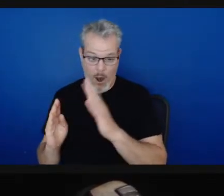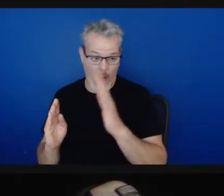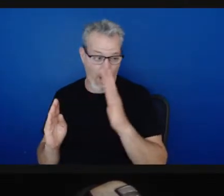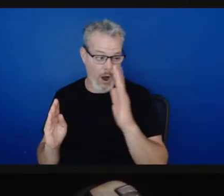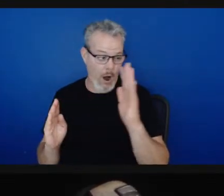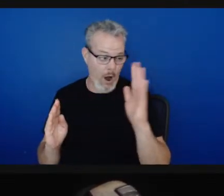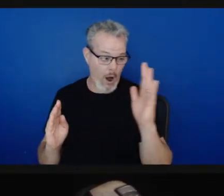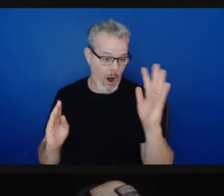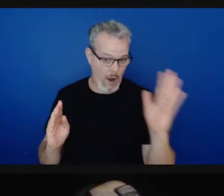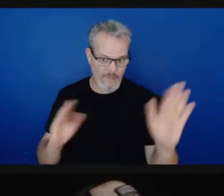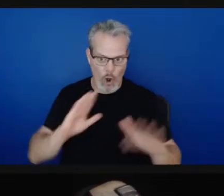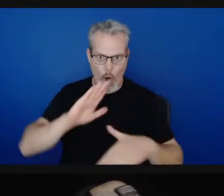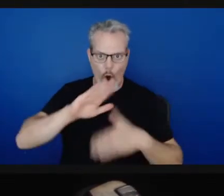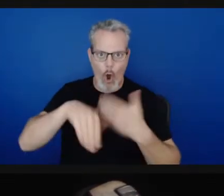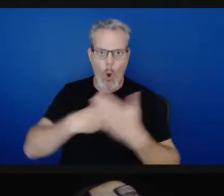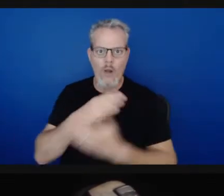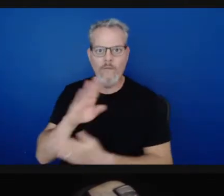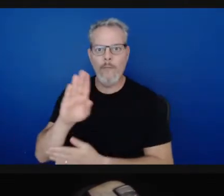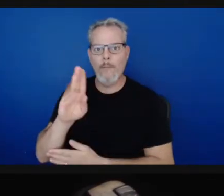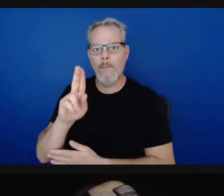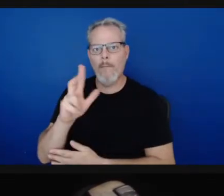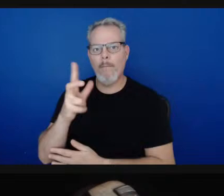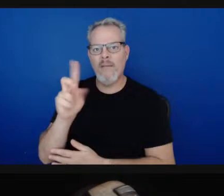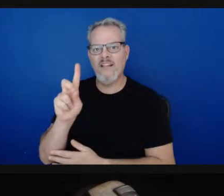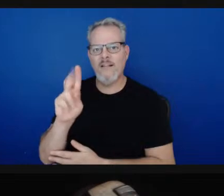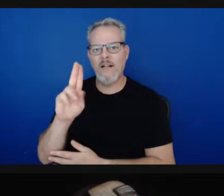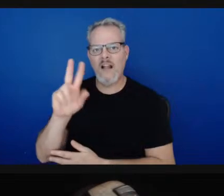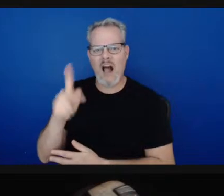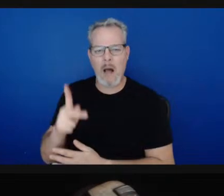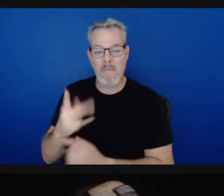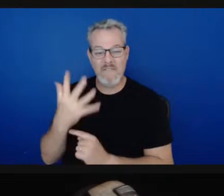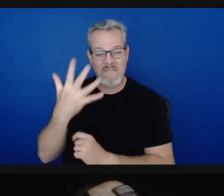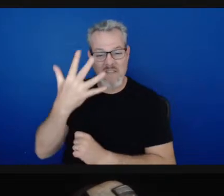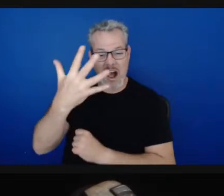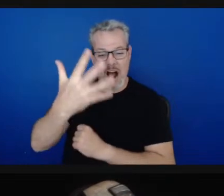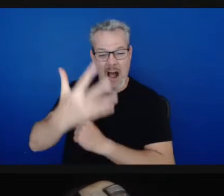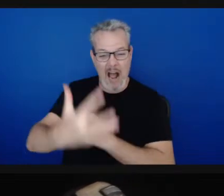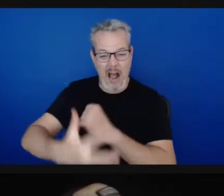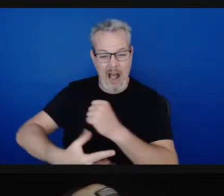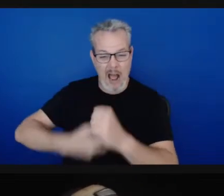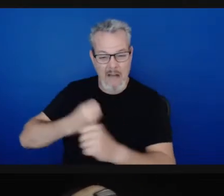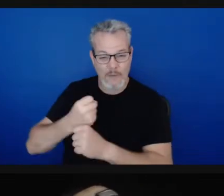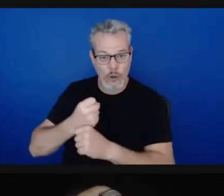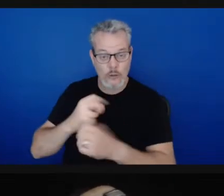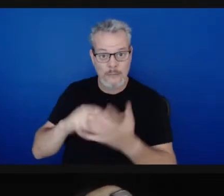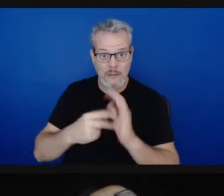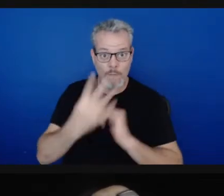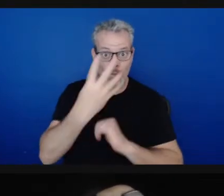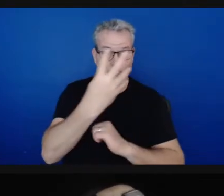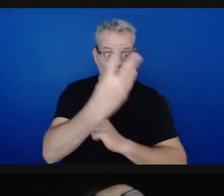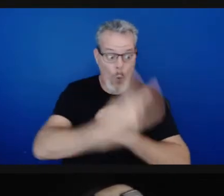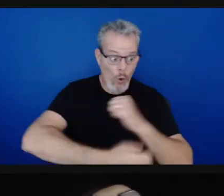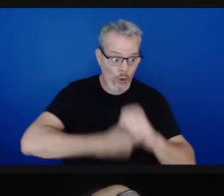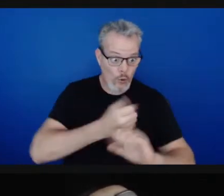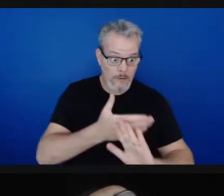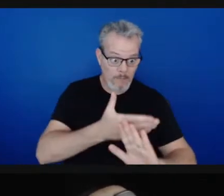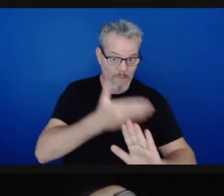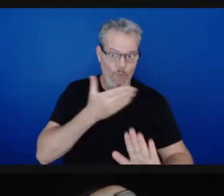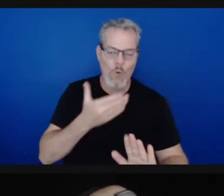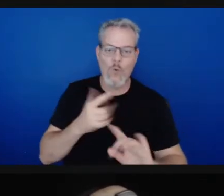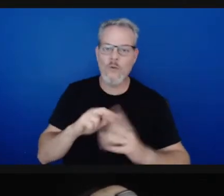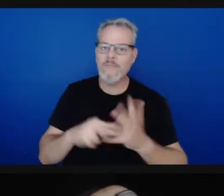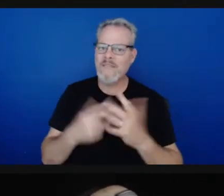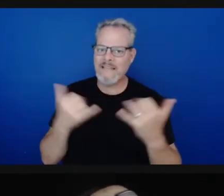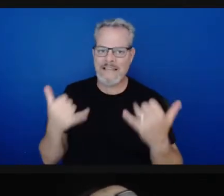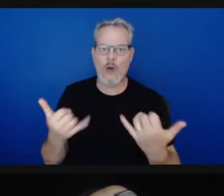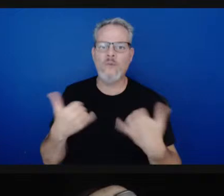of buildup for 4 years before that eruption. So we're still below that threshold at this point in time.